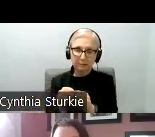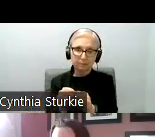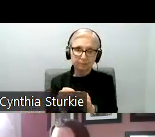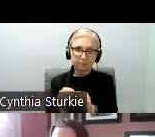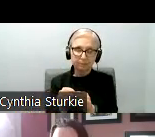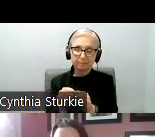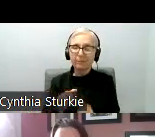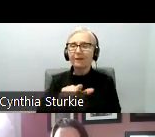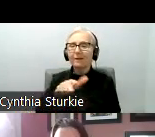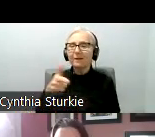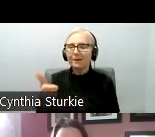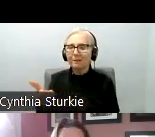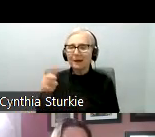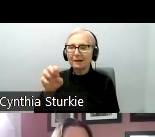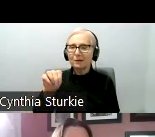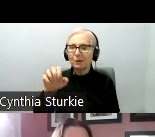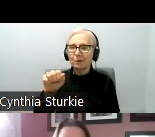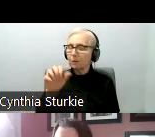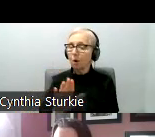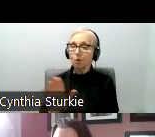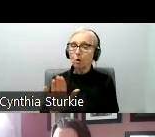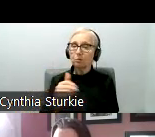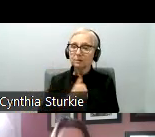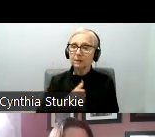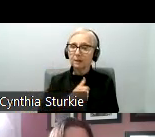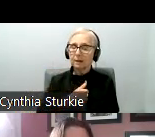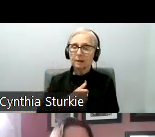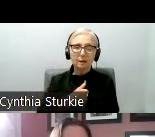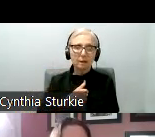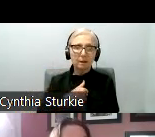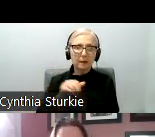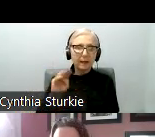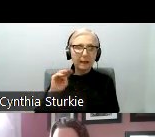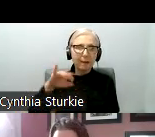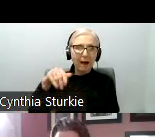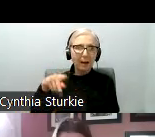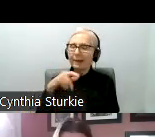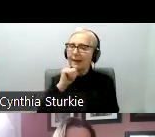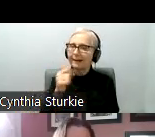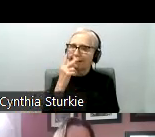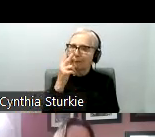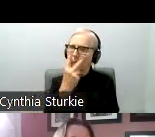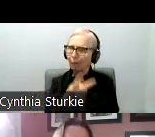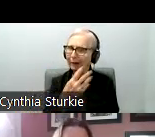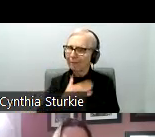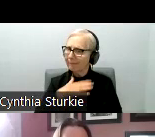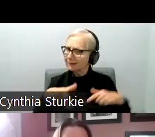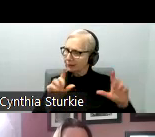will hand it back over to Mariana. Oh, no, sorry, MIP. See, I wasn't reading my screen.